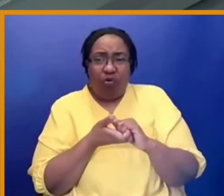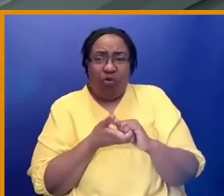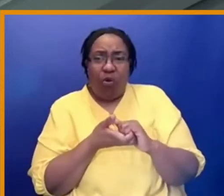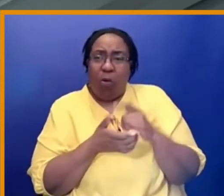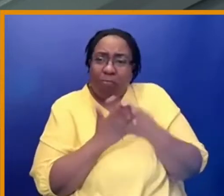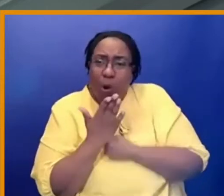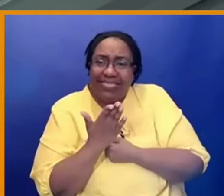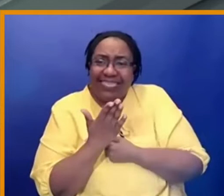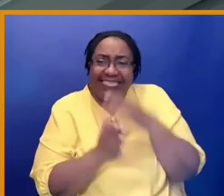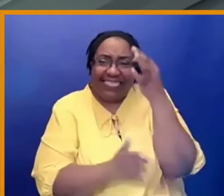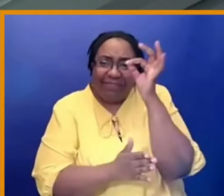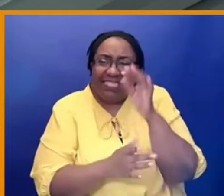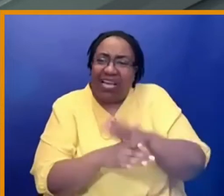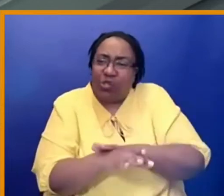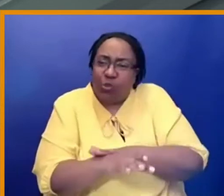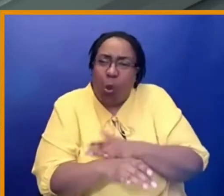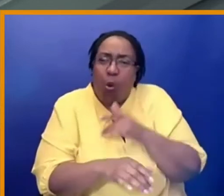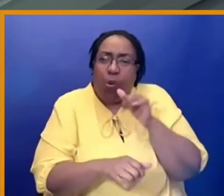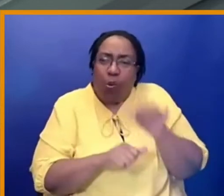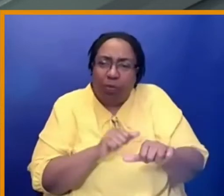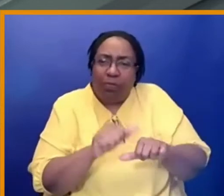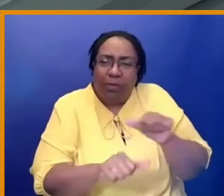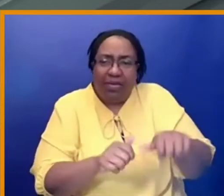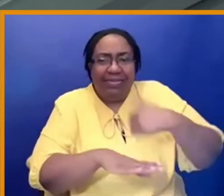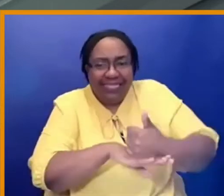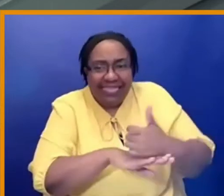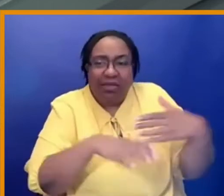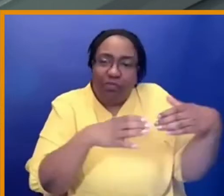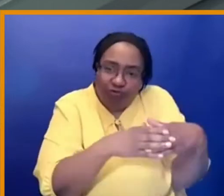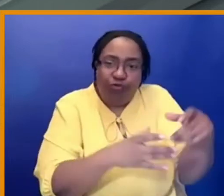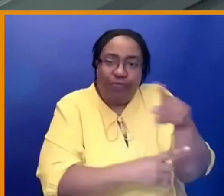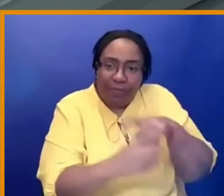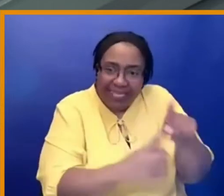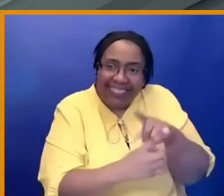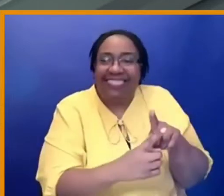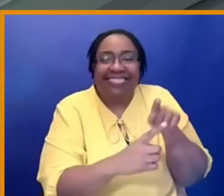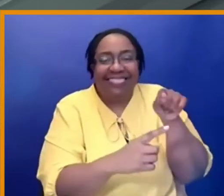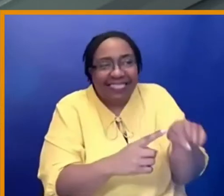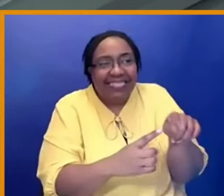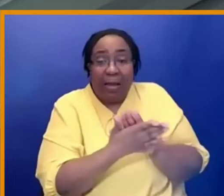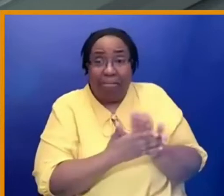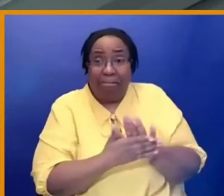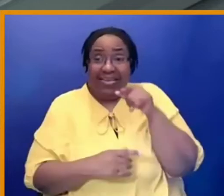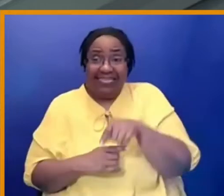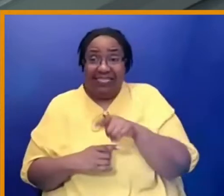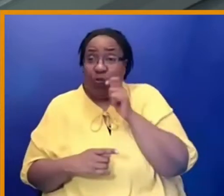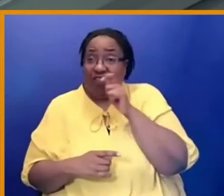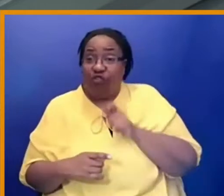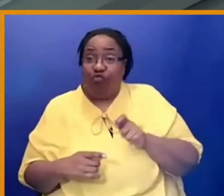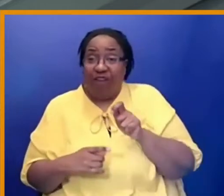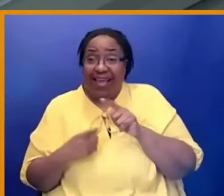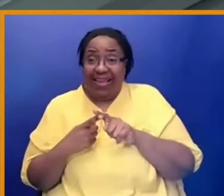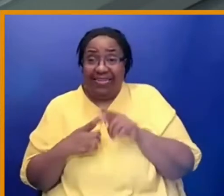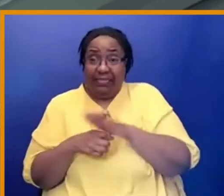timescale with setting up working groups and things. So the fast pace of the situation in Ukraine hasn't